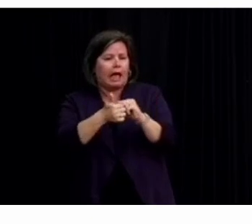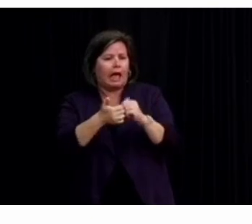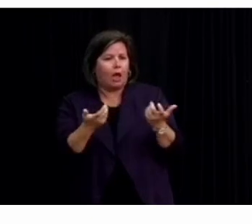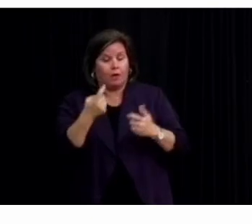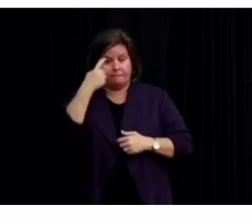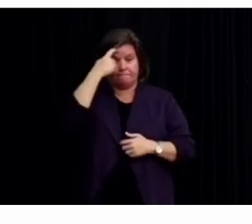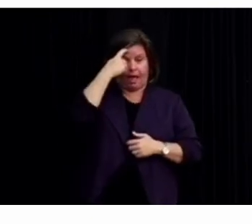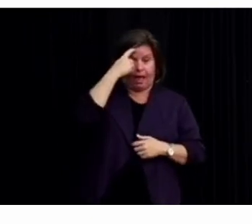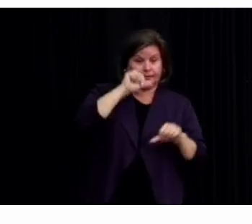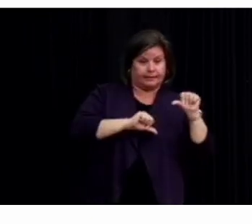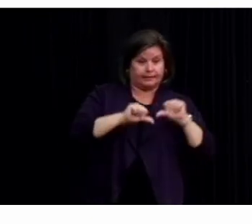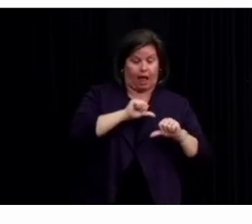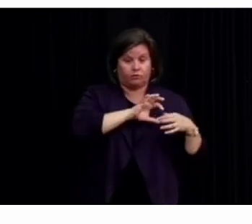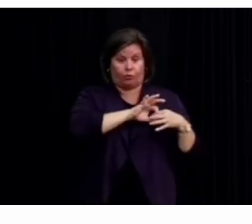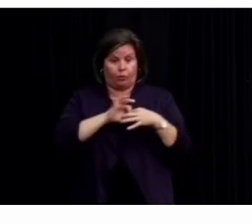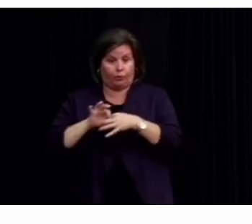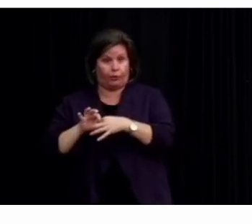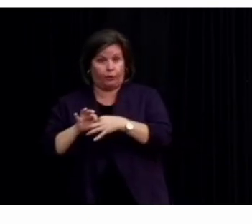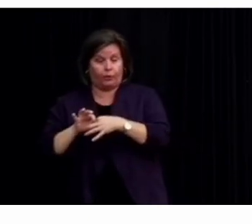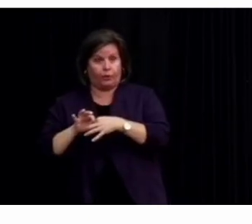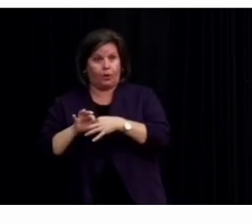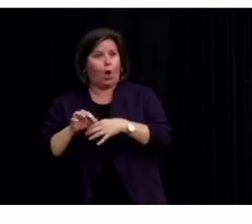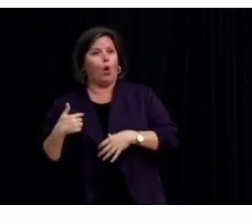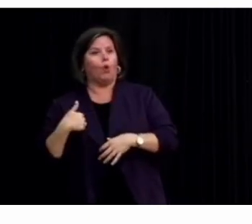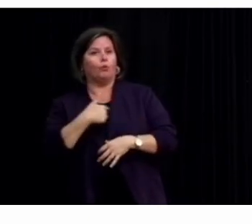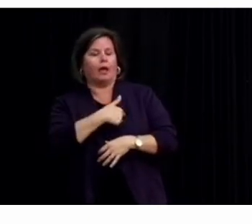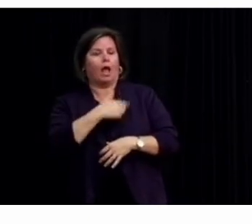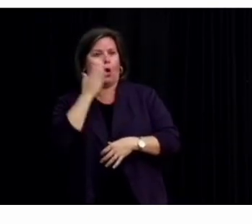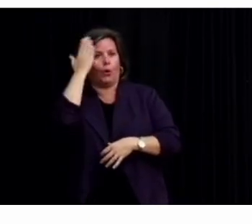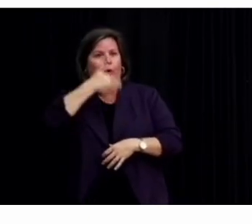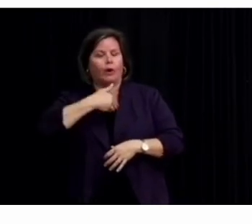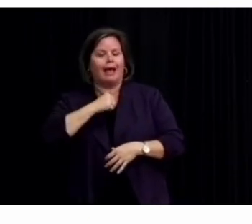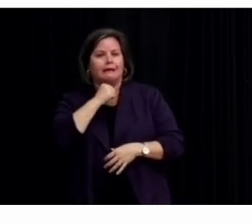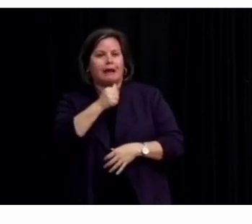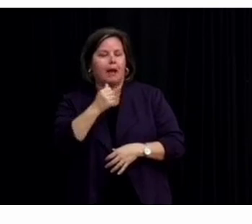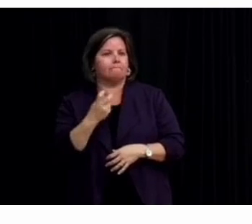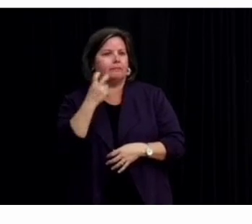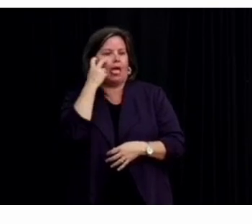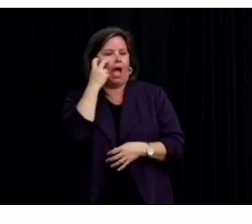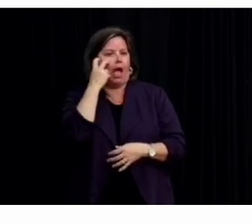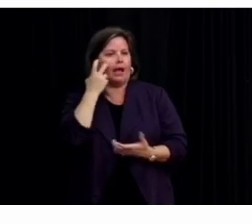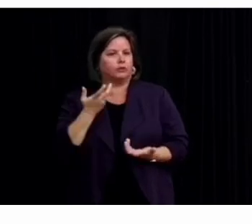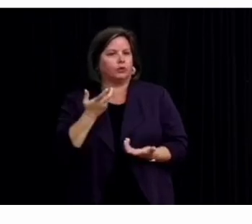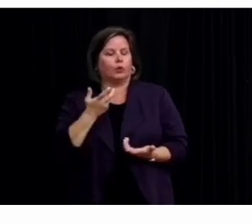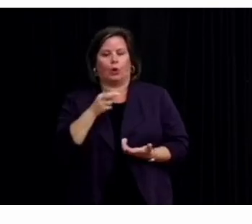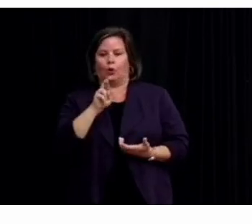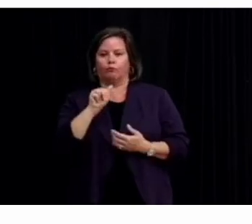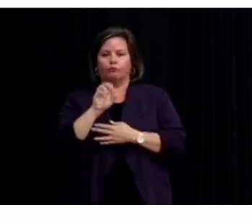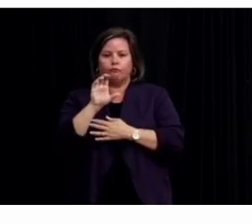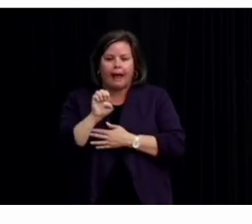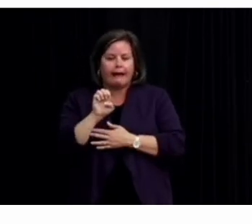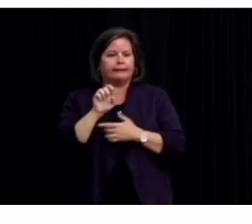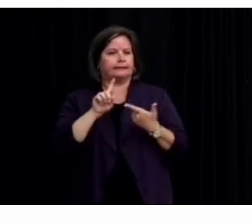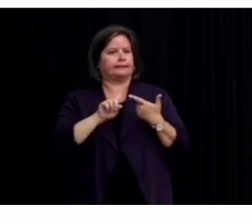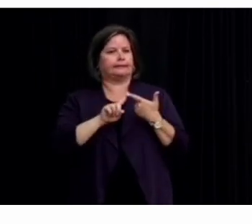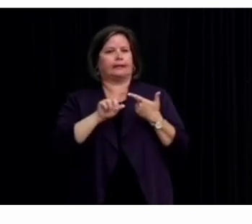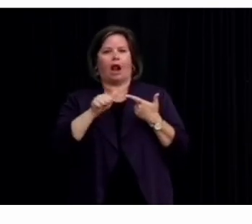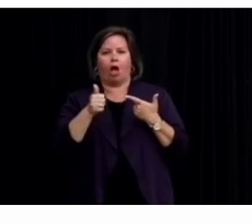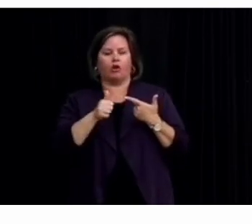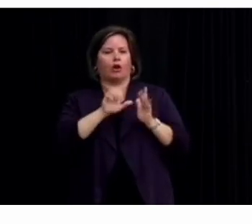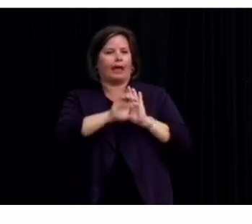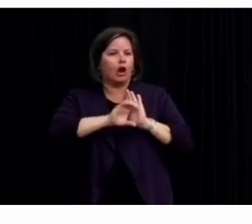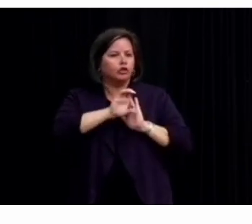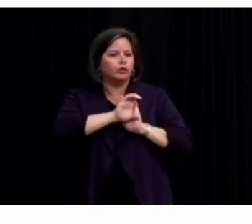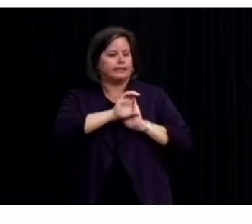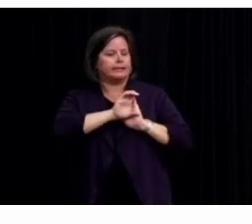fact that we all have biases, or not blind to concepts like race or any of the other immutable characteristics that we have.